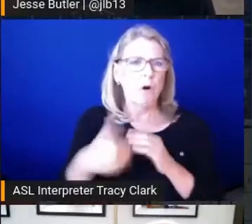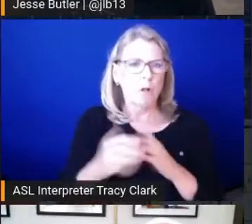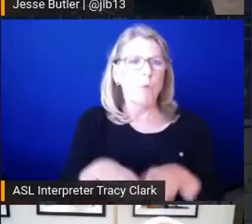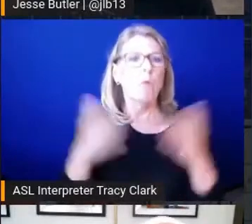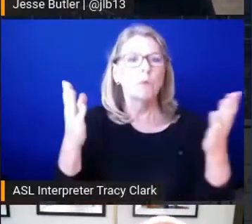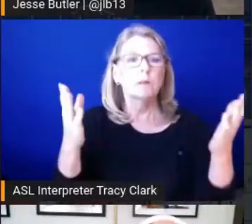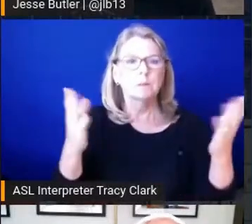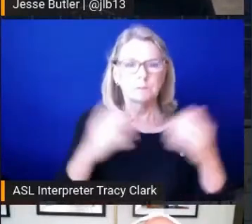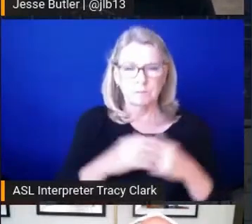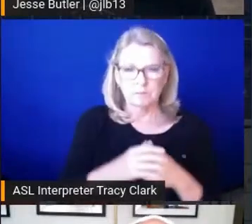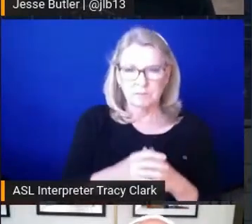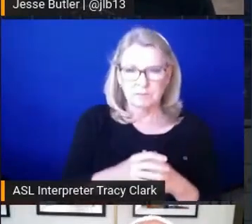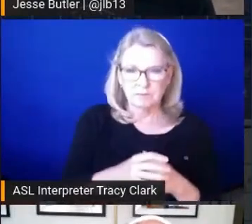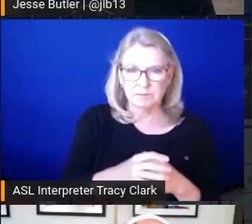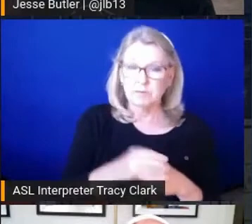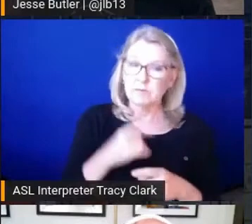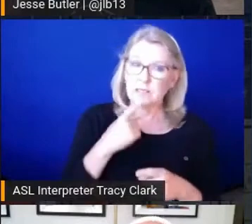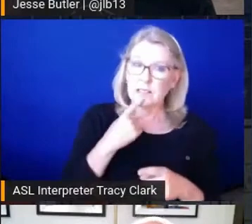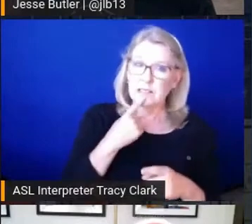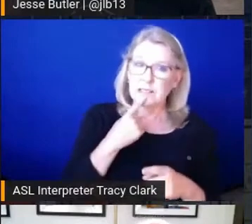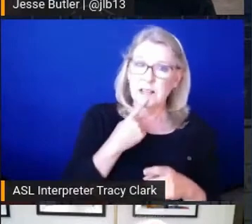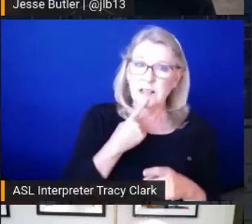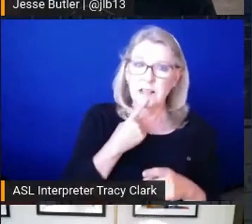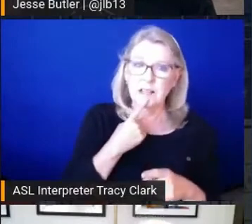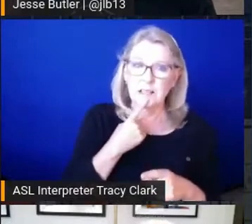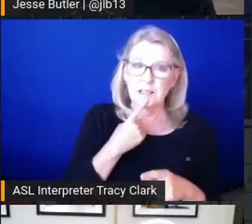So, like I mentioned, code generation is